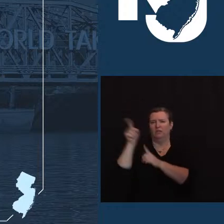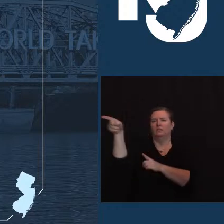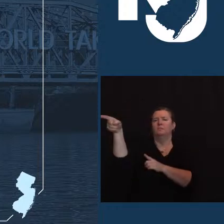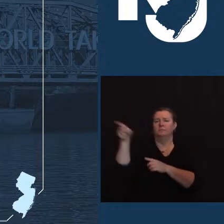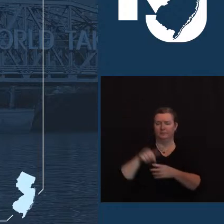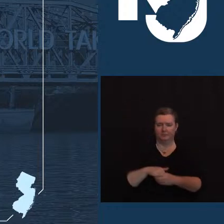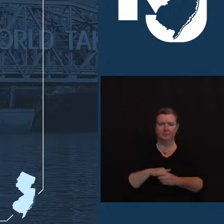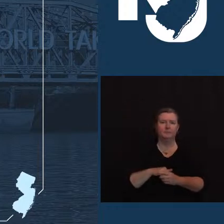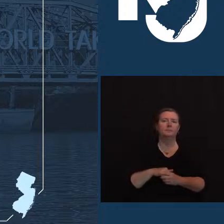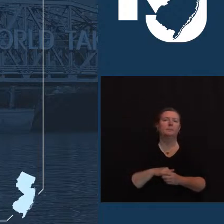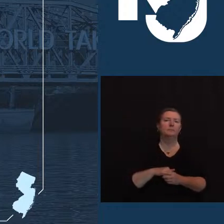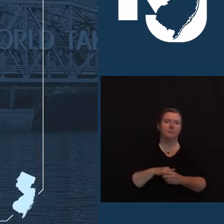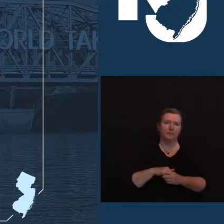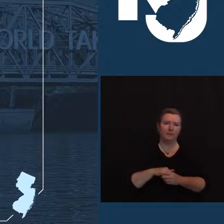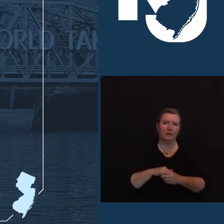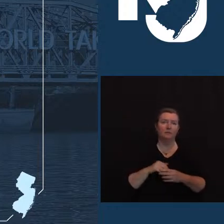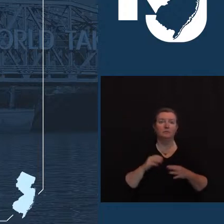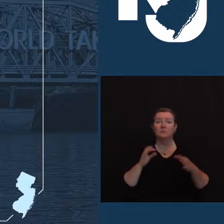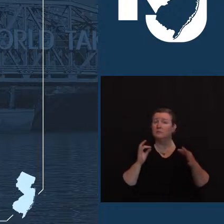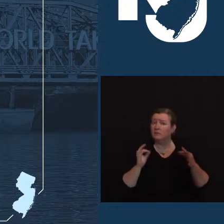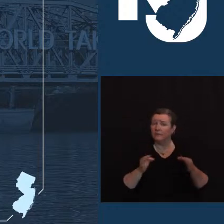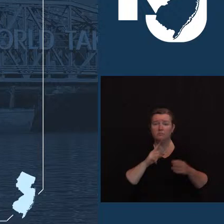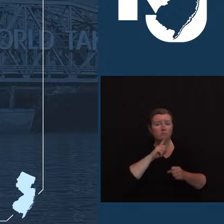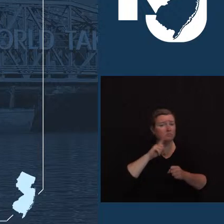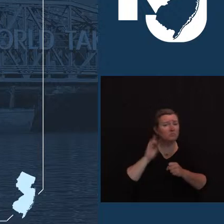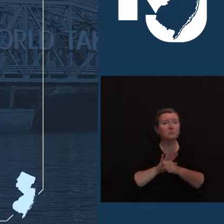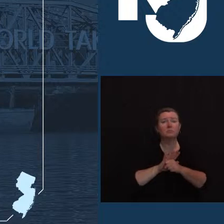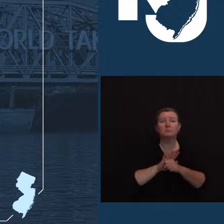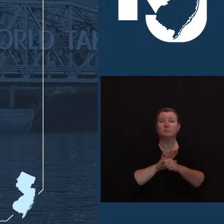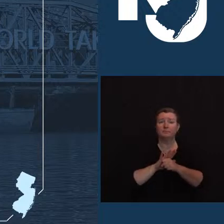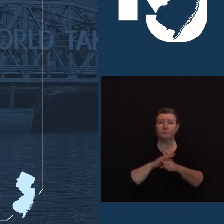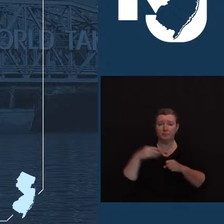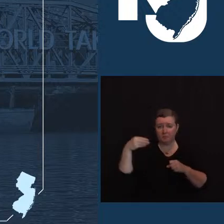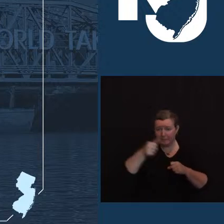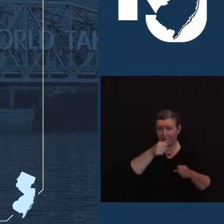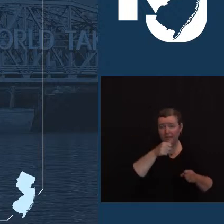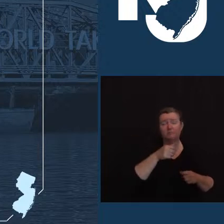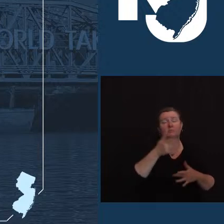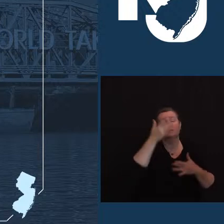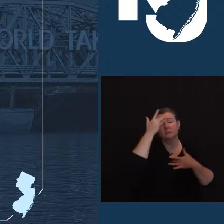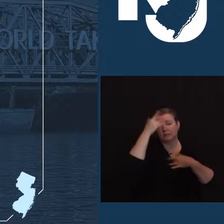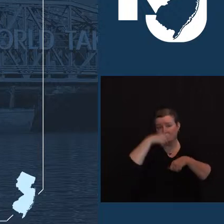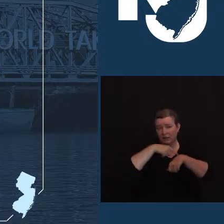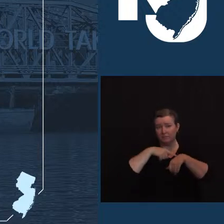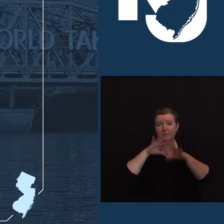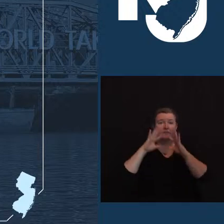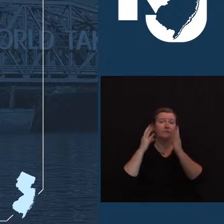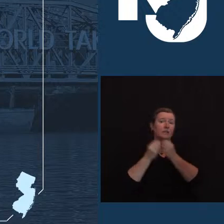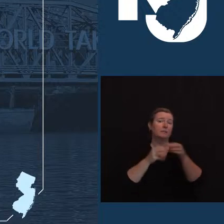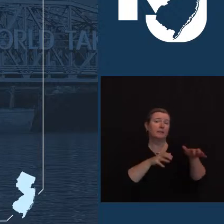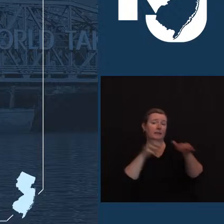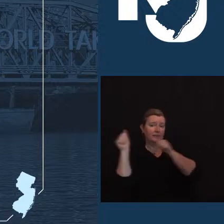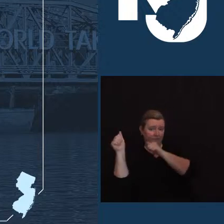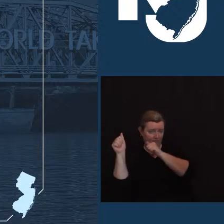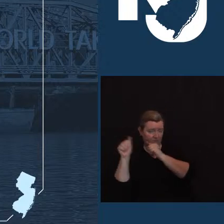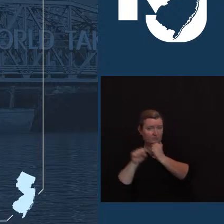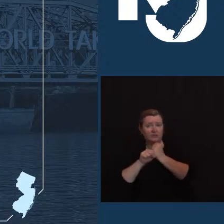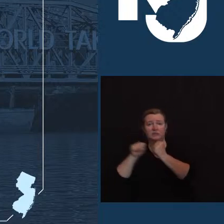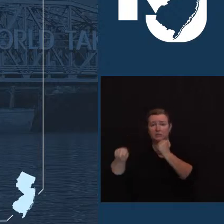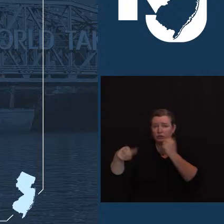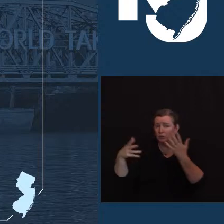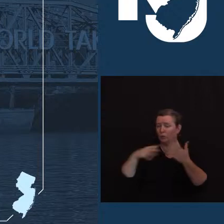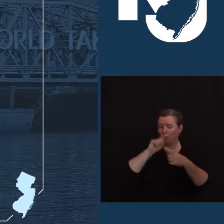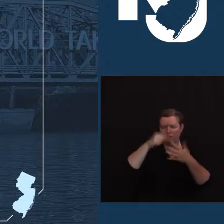guaranteed paid sick leave, expanded paid family leave, equal pay protections, all of which are among the strongest in the